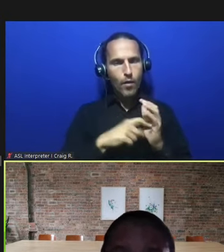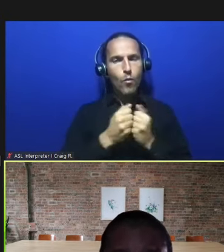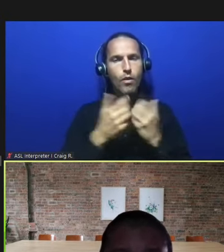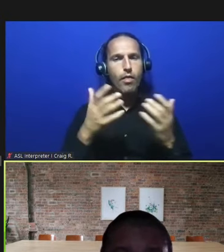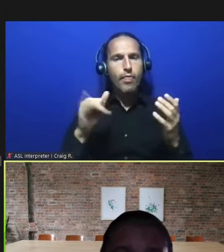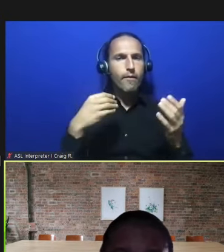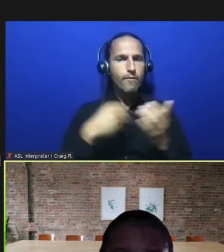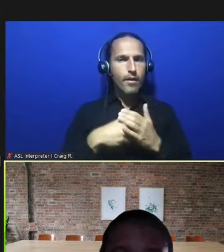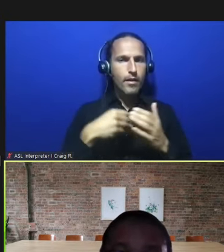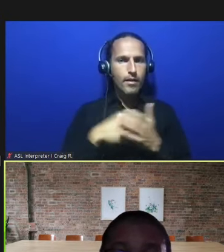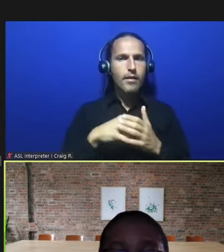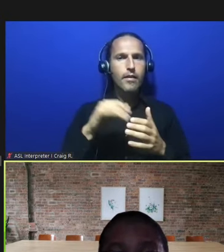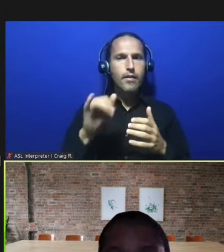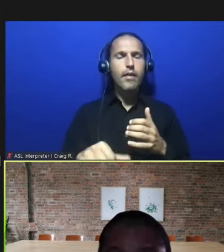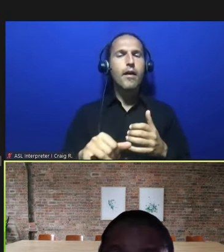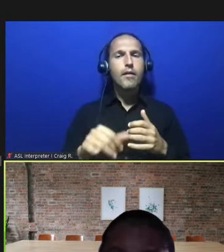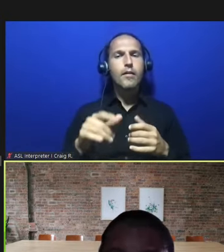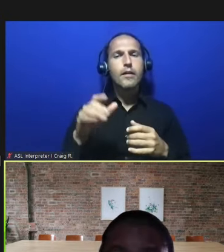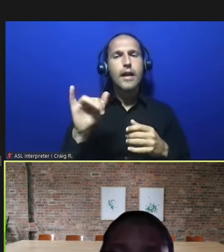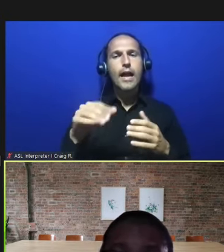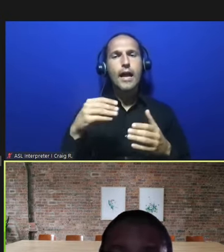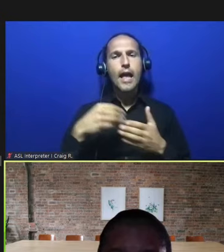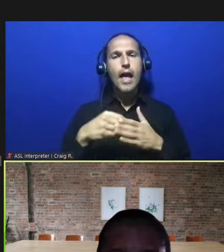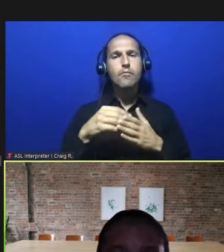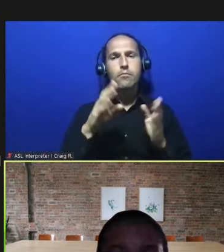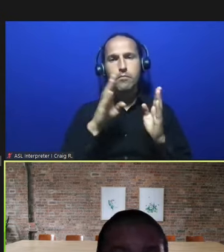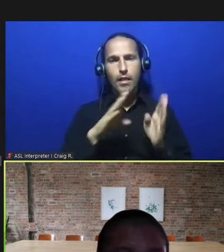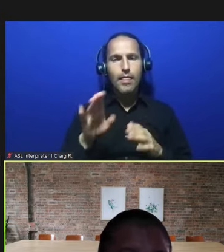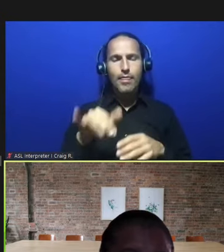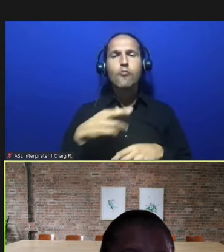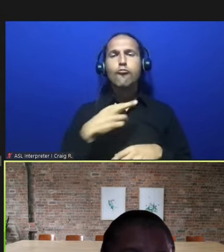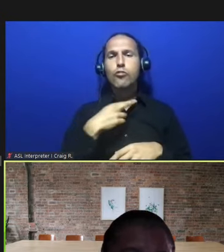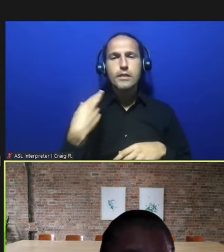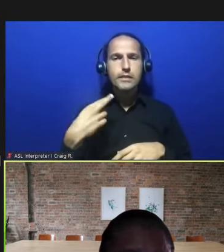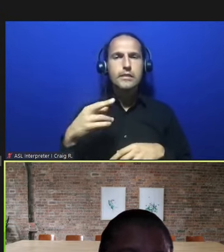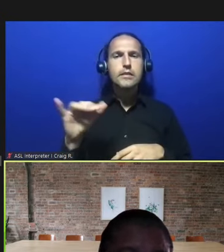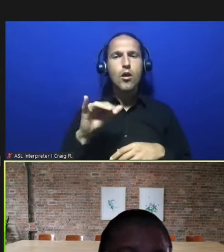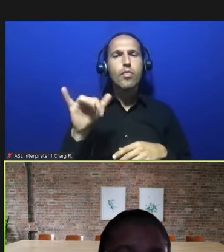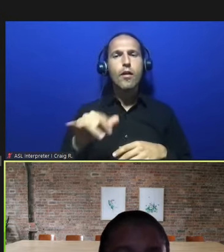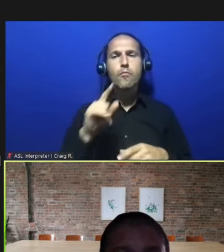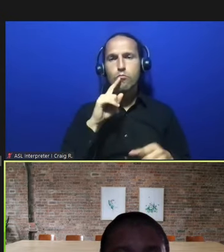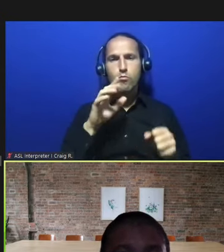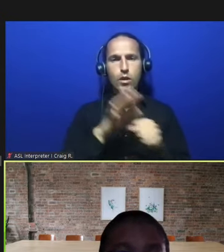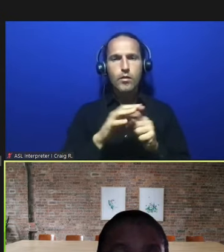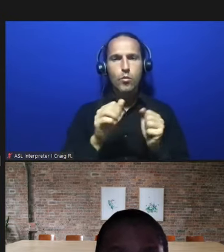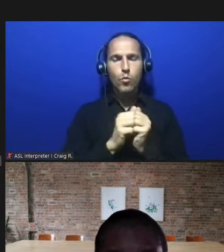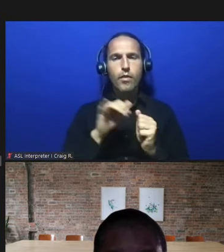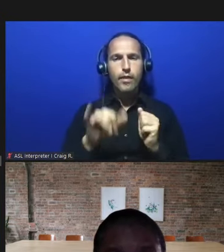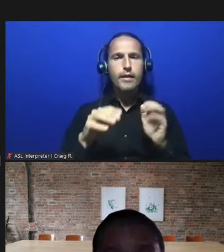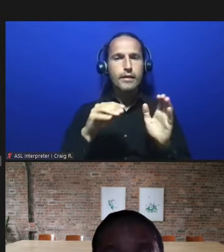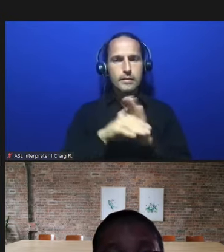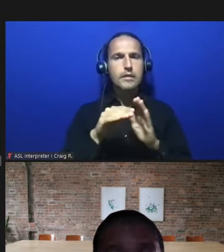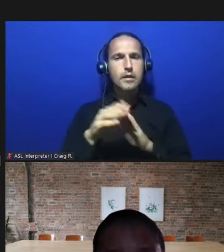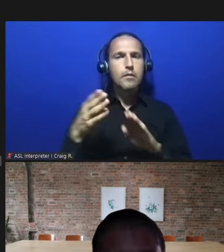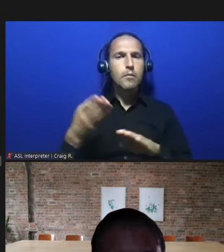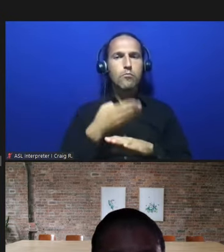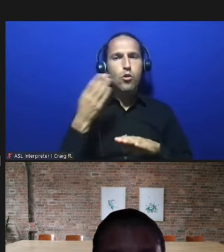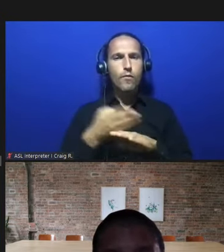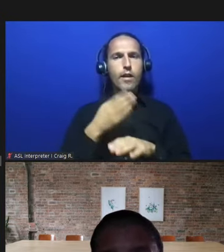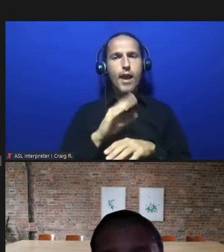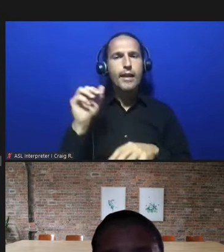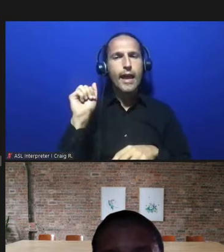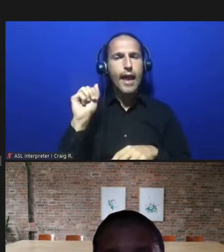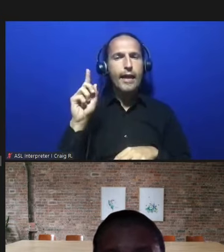from congestion pricing, the capital plan is at risk, along with the promised accessibility improvements and